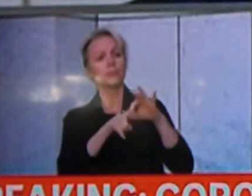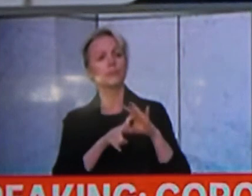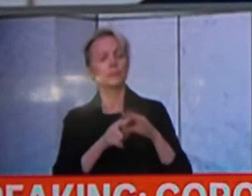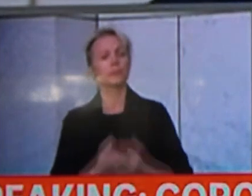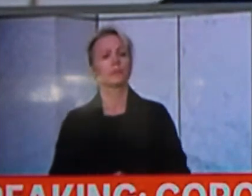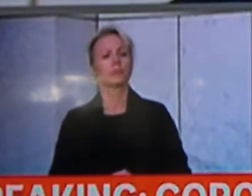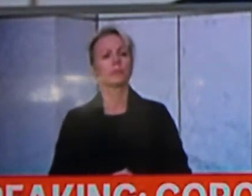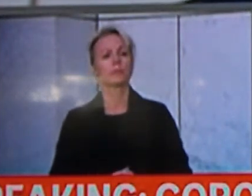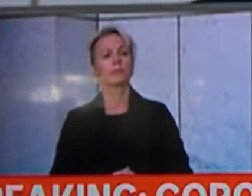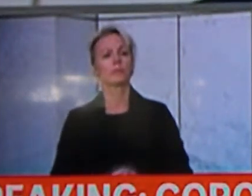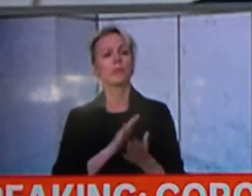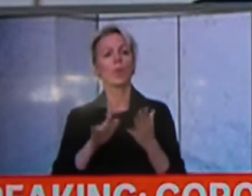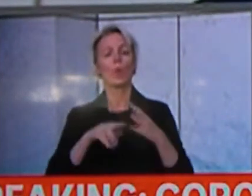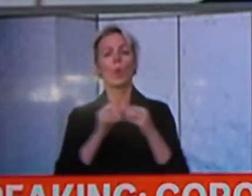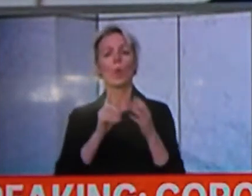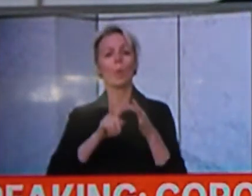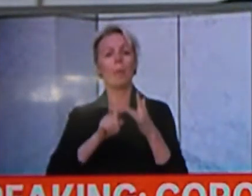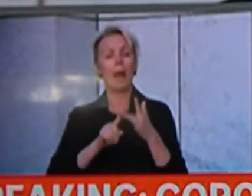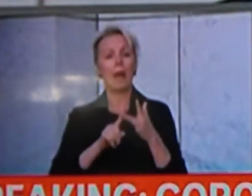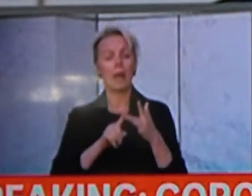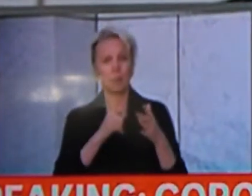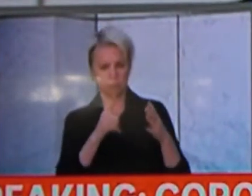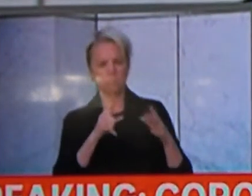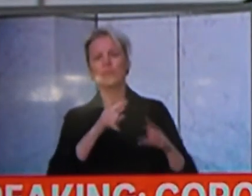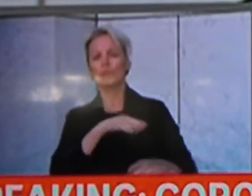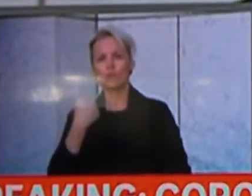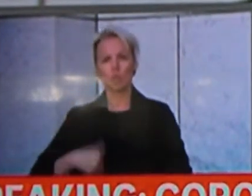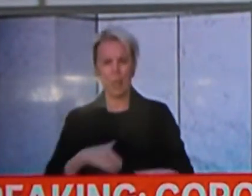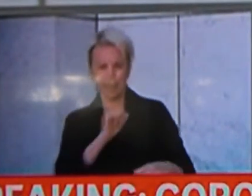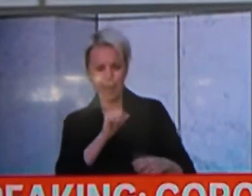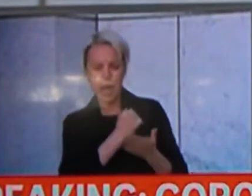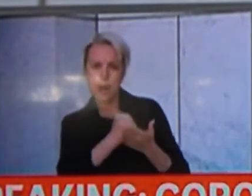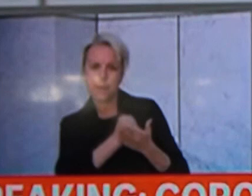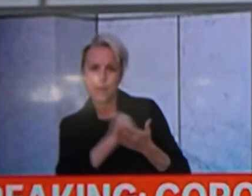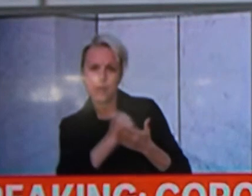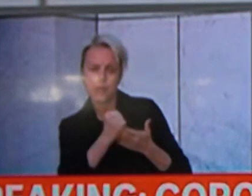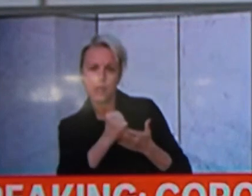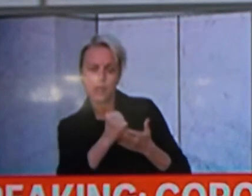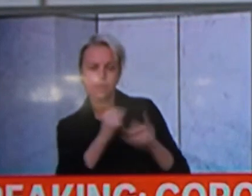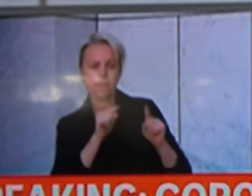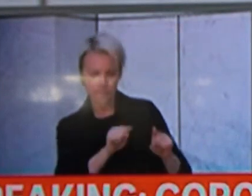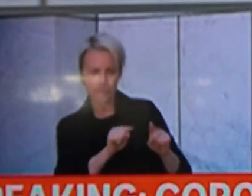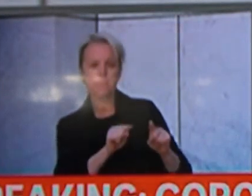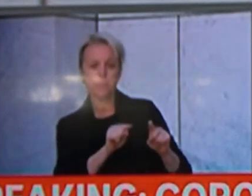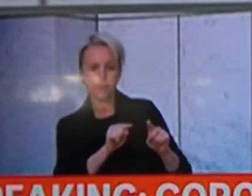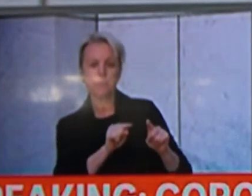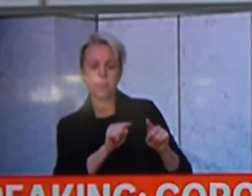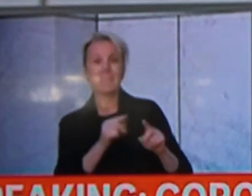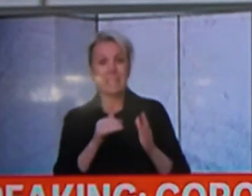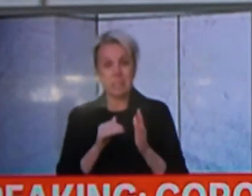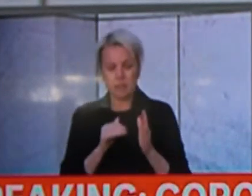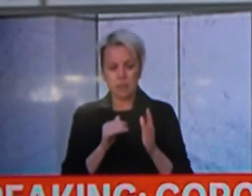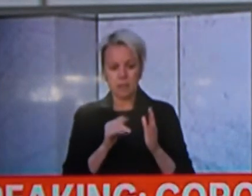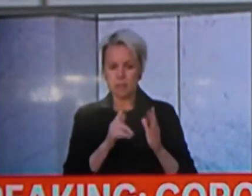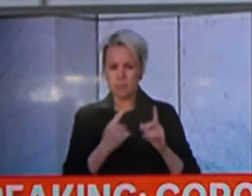Hubei province's numbers, or Australia's numbers of coronavirus now, as I understand it, have passed Hubei